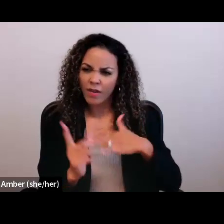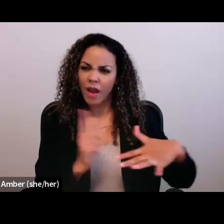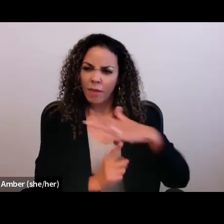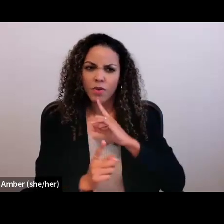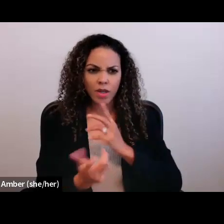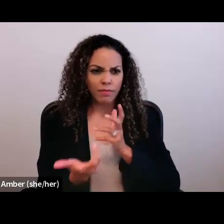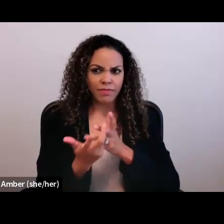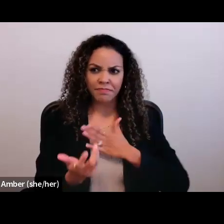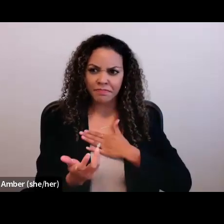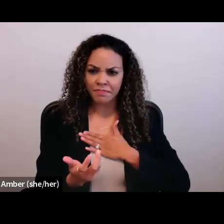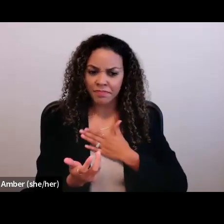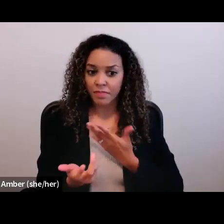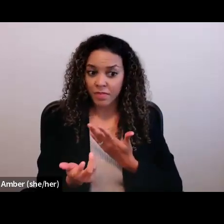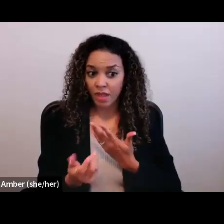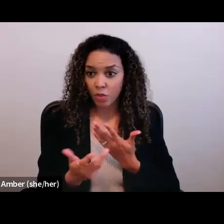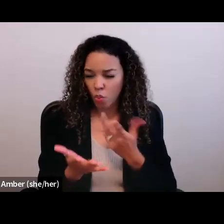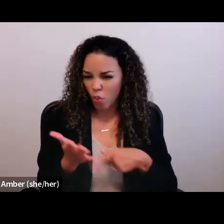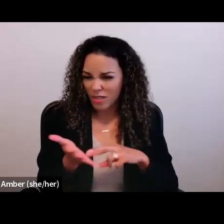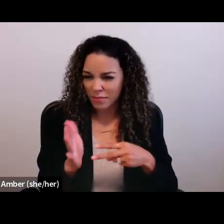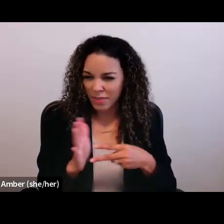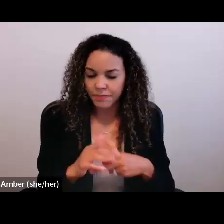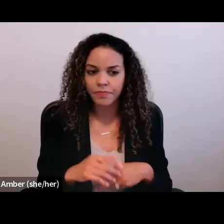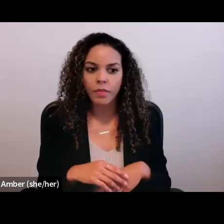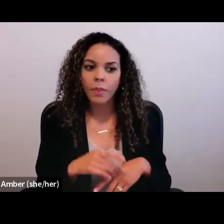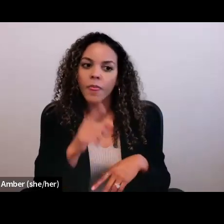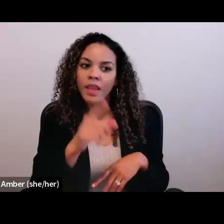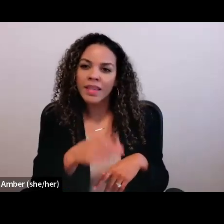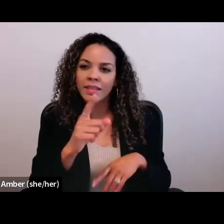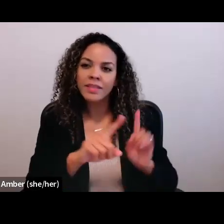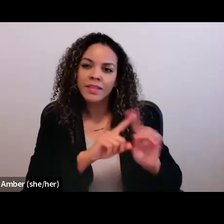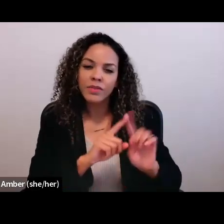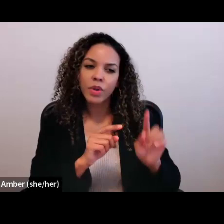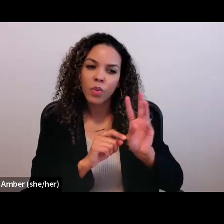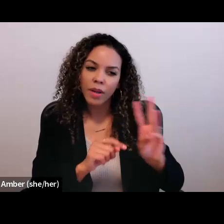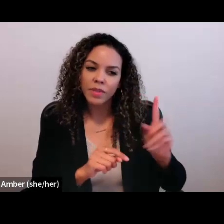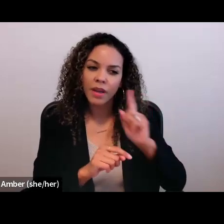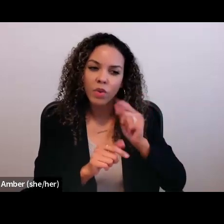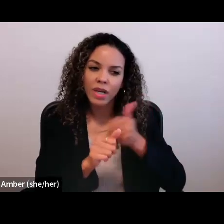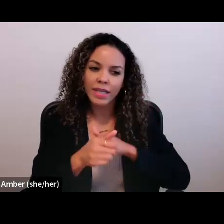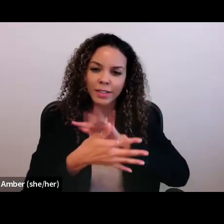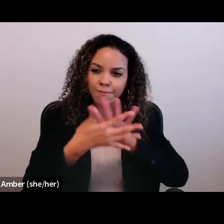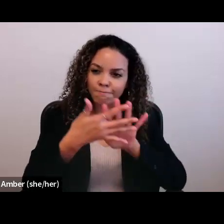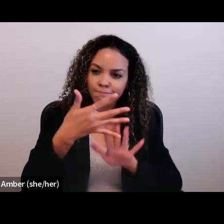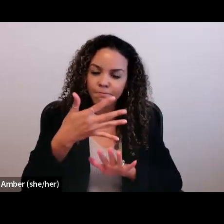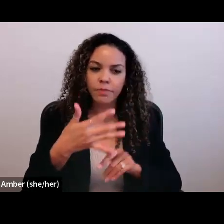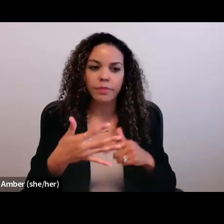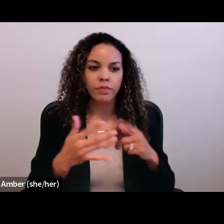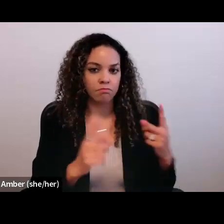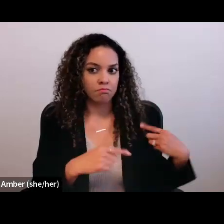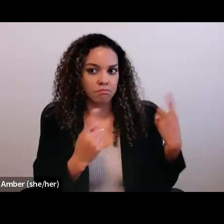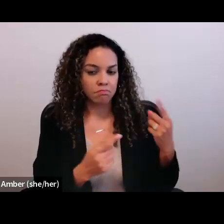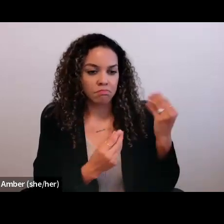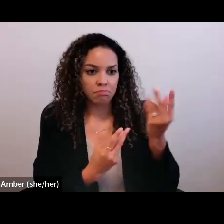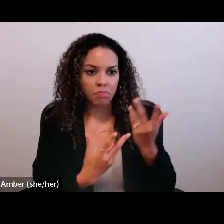And what does that mean? These are the different websites for each of these instruments. And I've been told